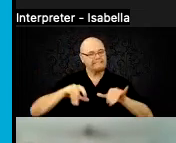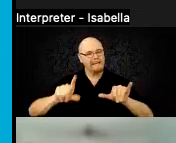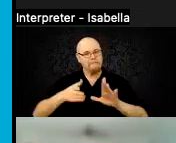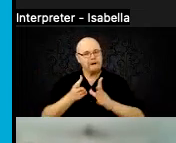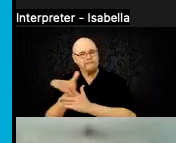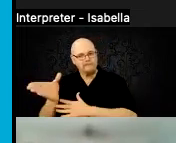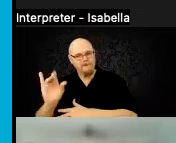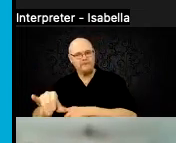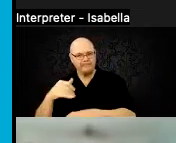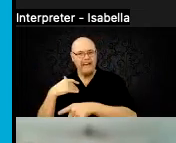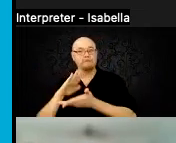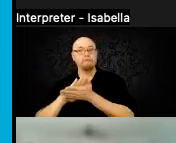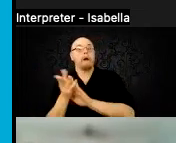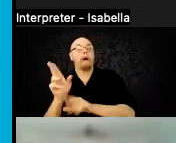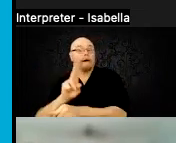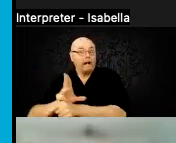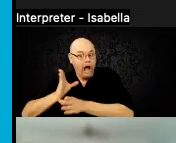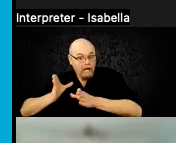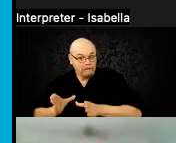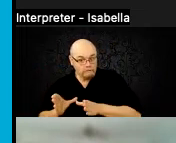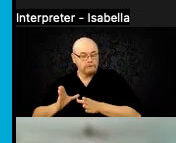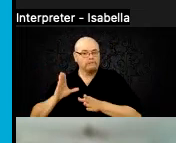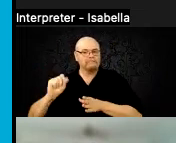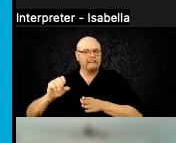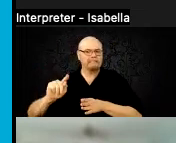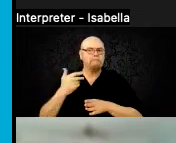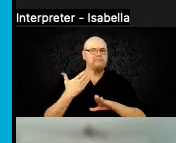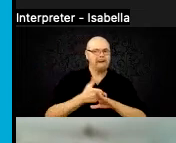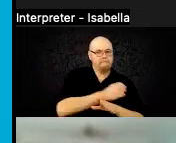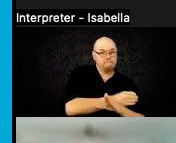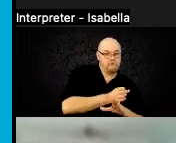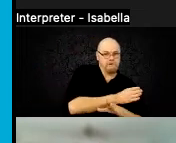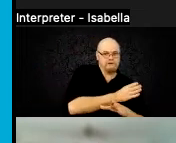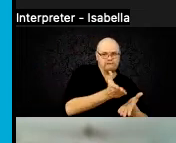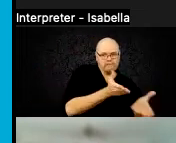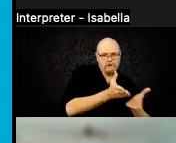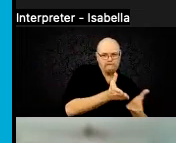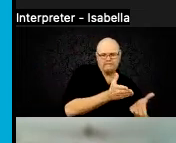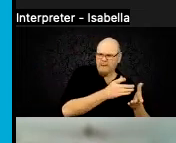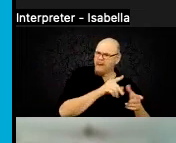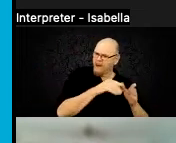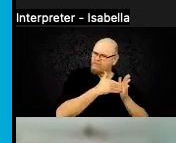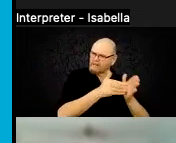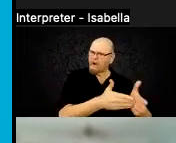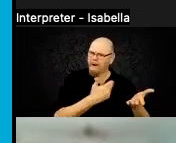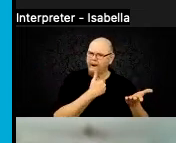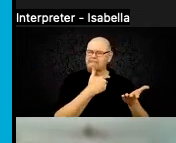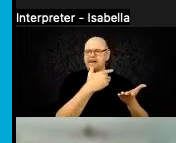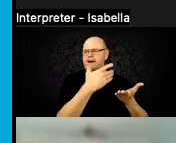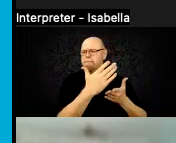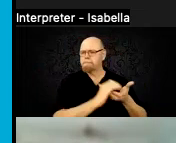become a customer, but you can access these pre-employment transition services before that. And these are often provided through partnerships with schools and